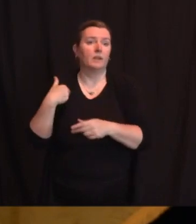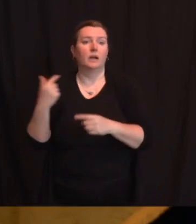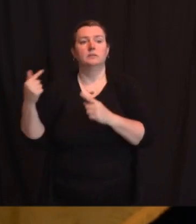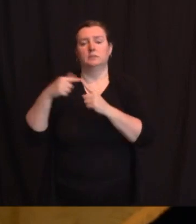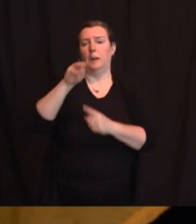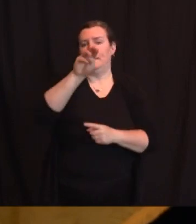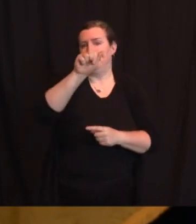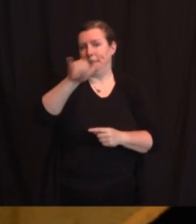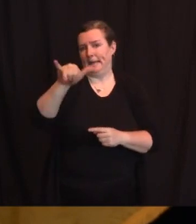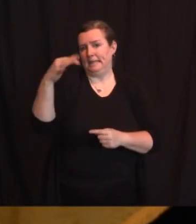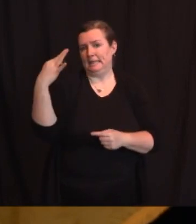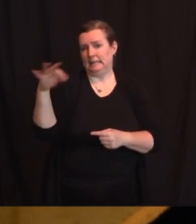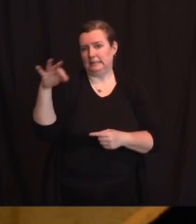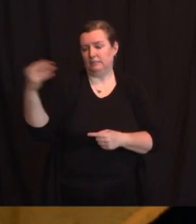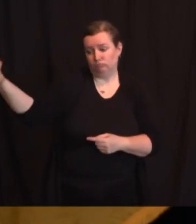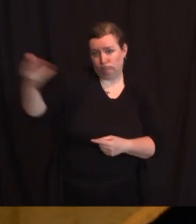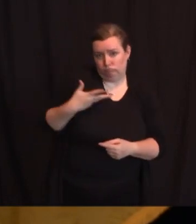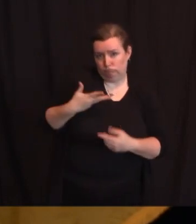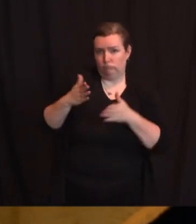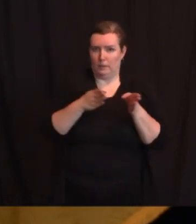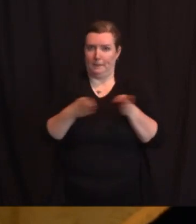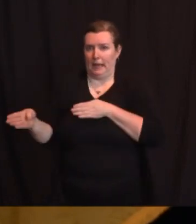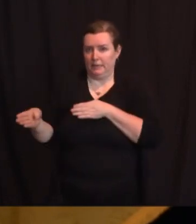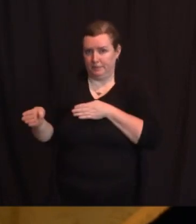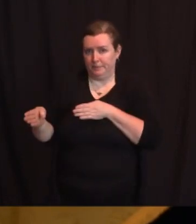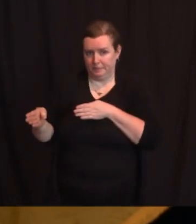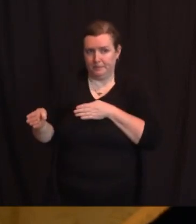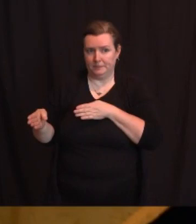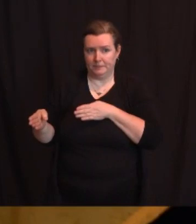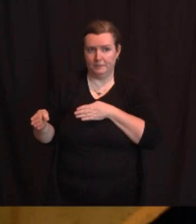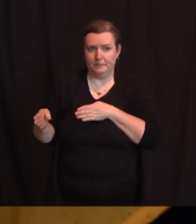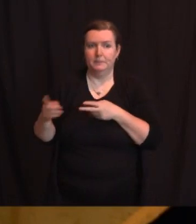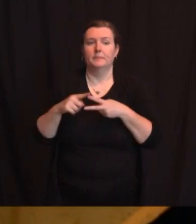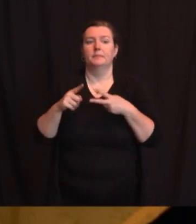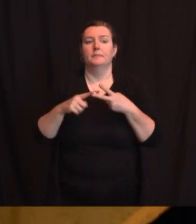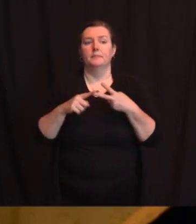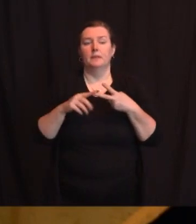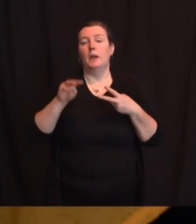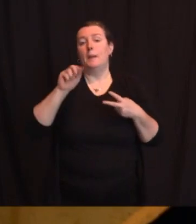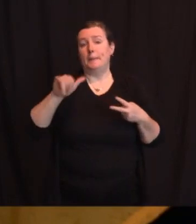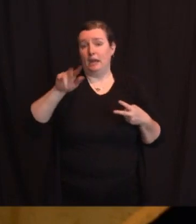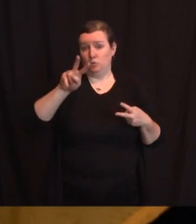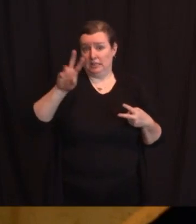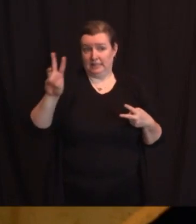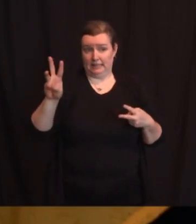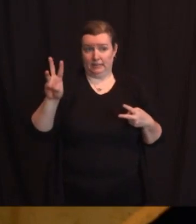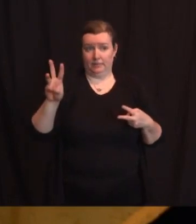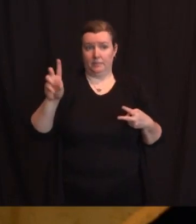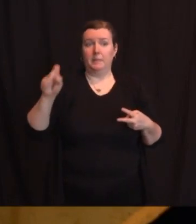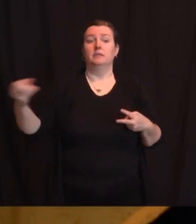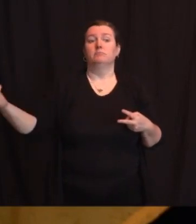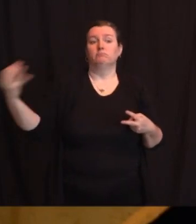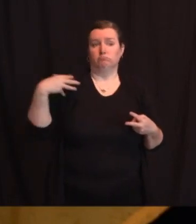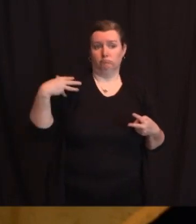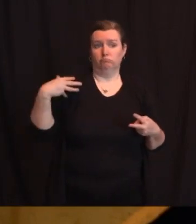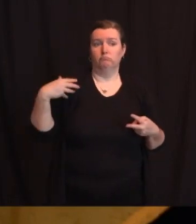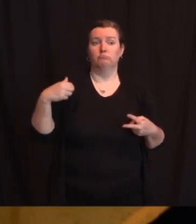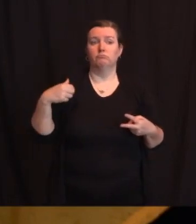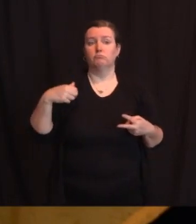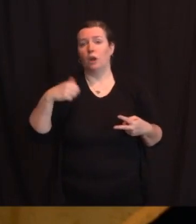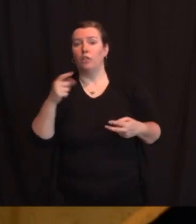a plan, and another attestation by May 26, 2020, that they have implemented the